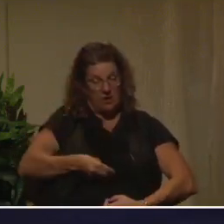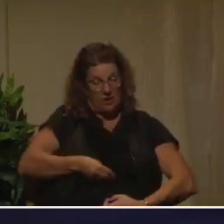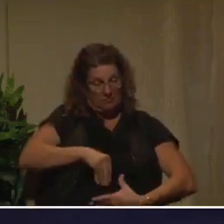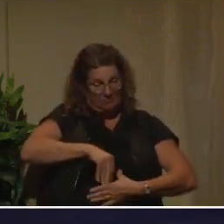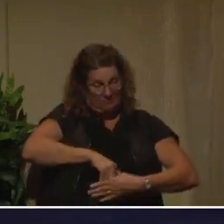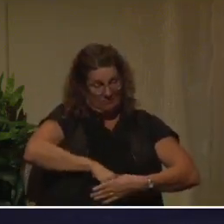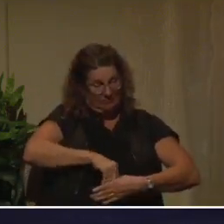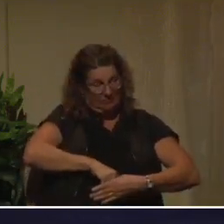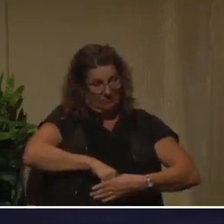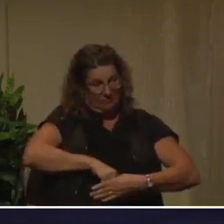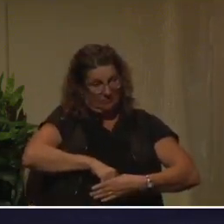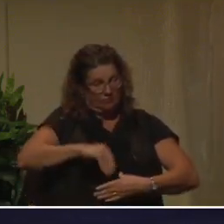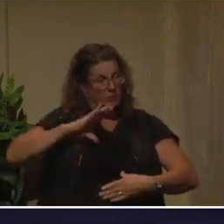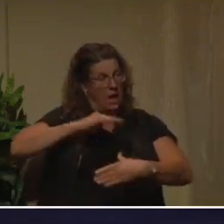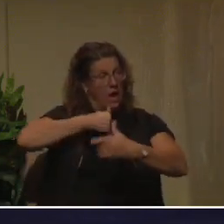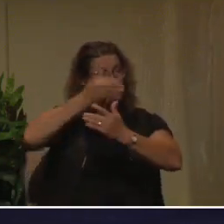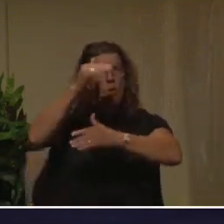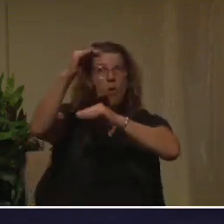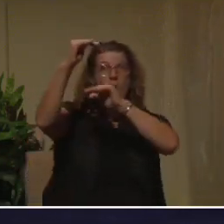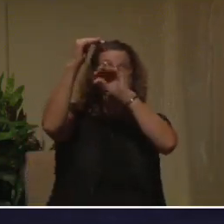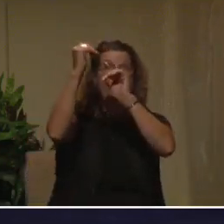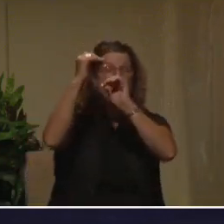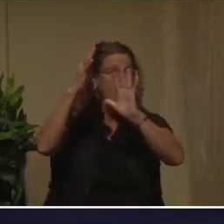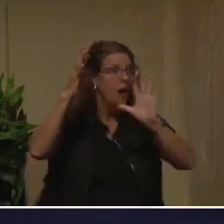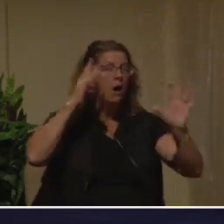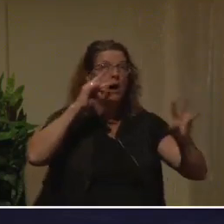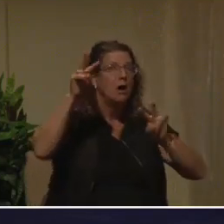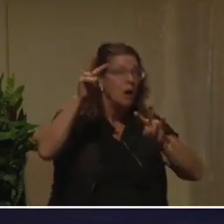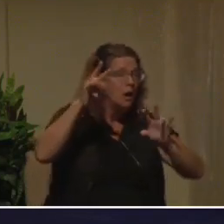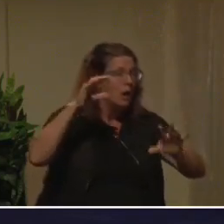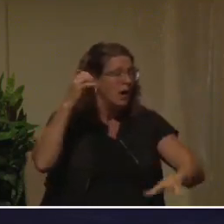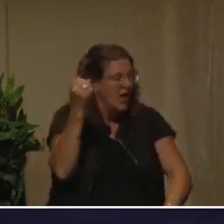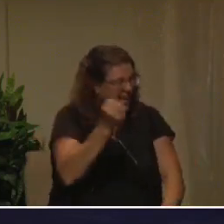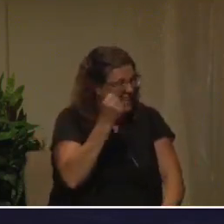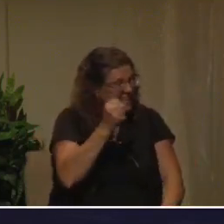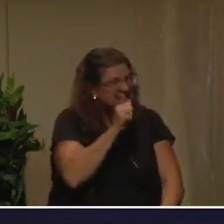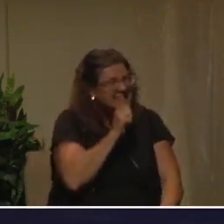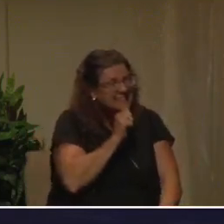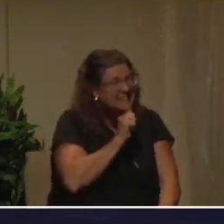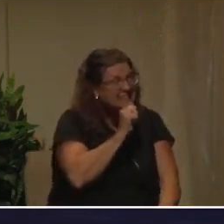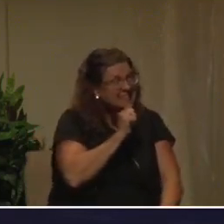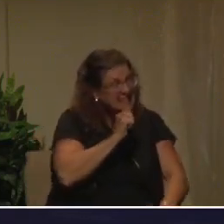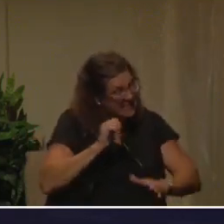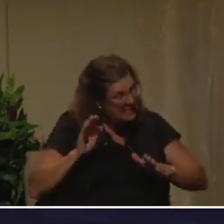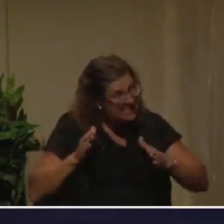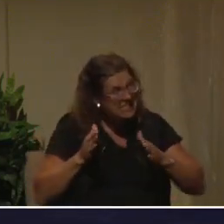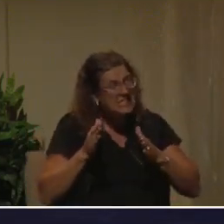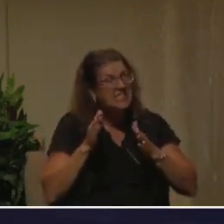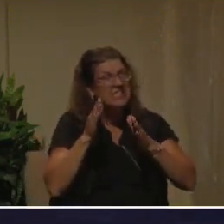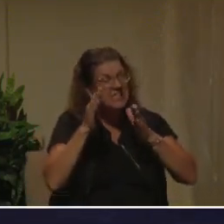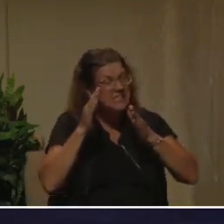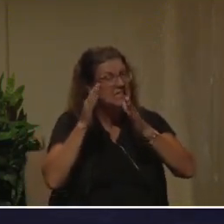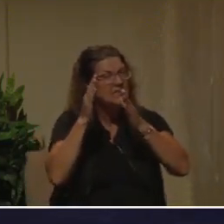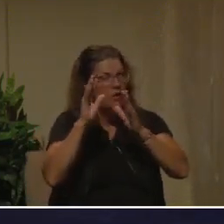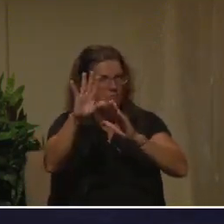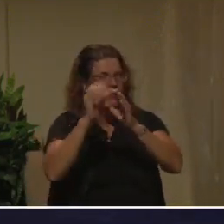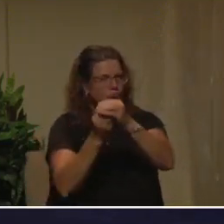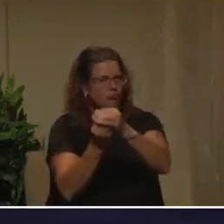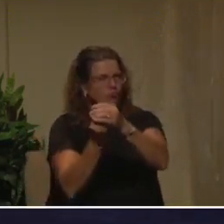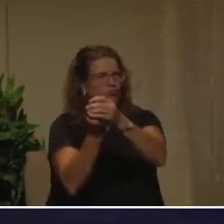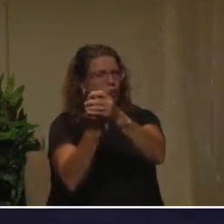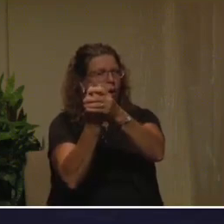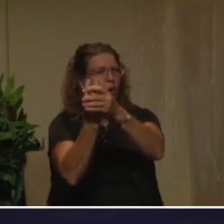only grows deeper. Hope motivates us, and as we hang on to the Lord, our hope only grows. Just like Paul, I know it's